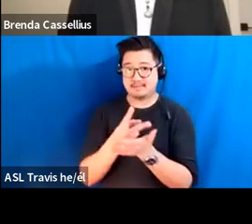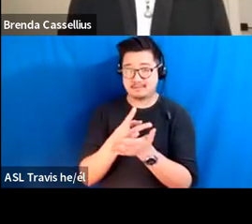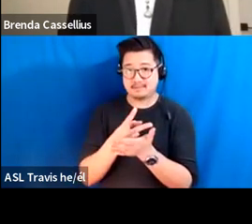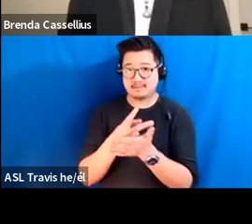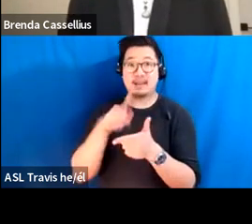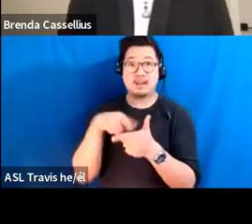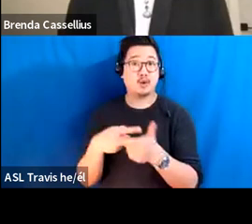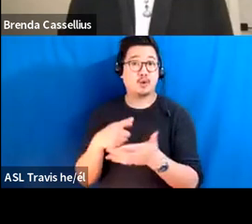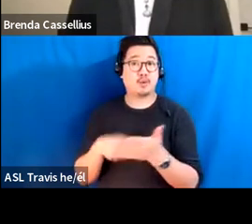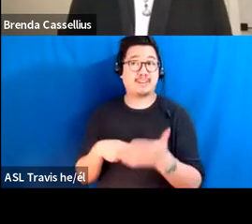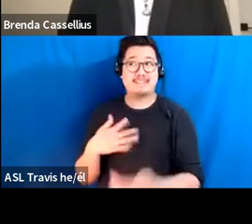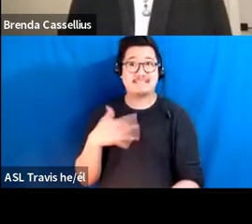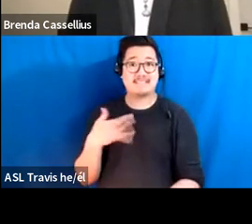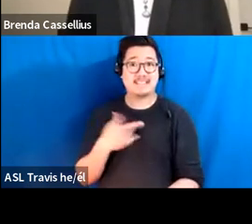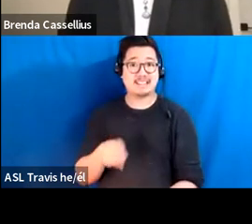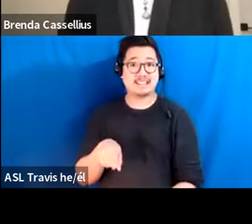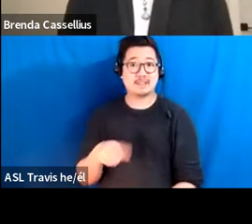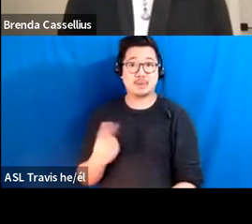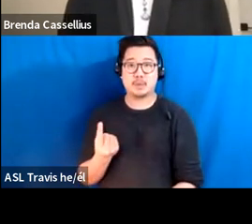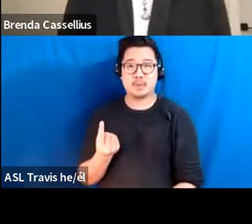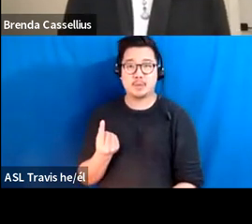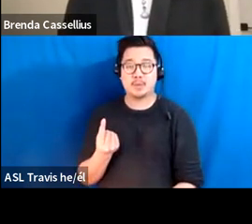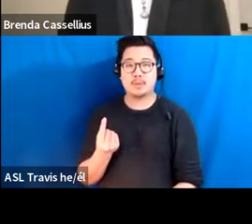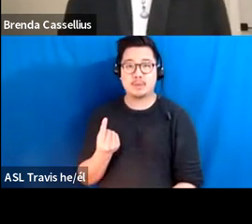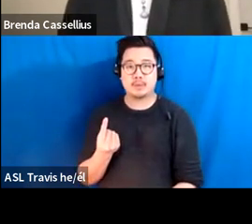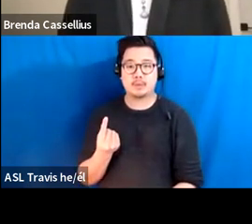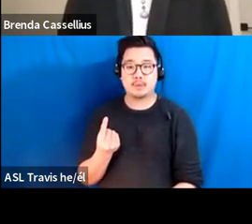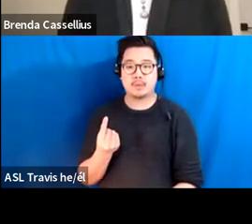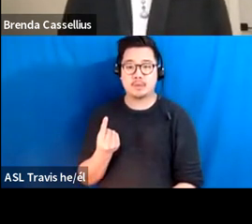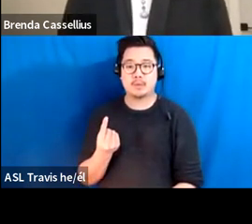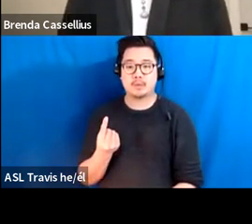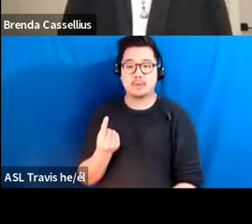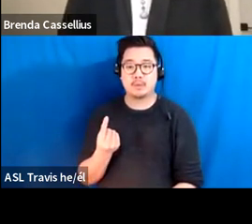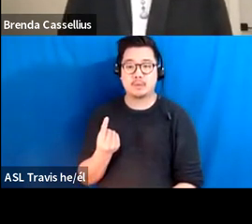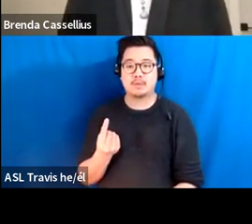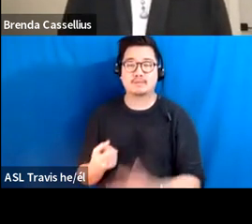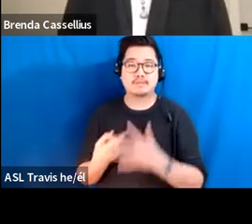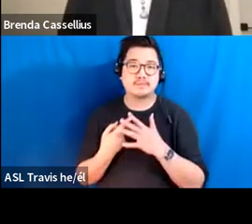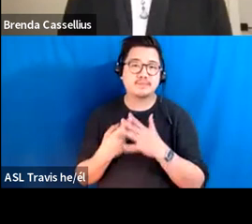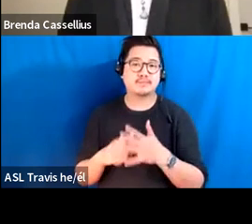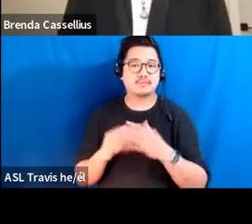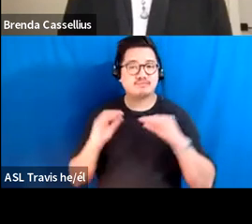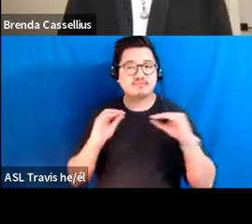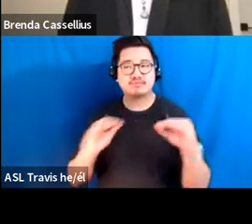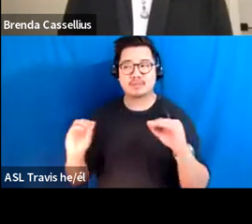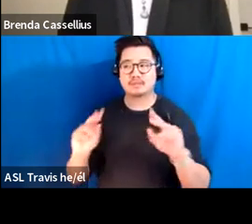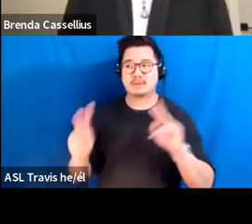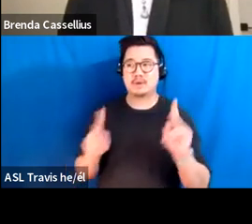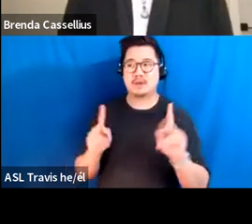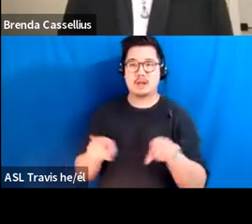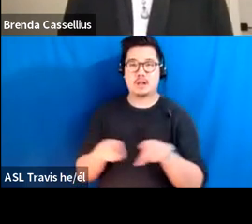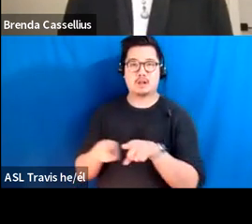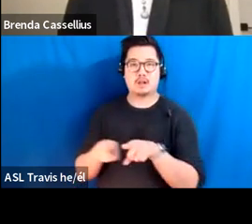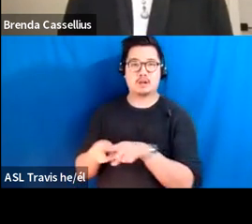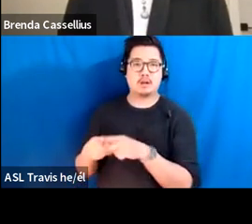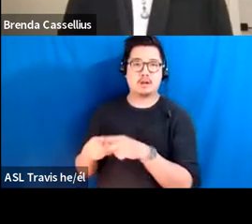feel are necessary at this time are to begin to um start educating people and updating the rest of the attachments that go